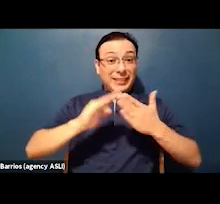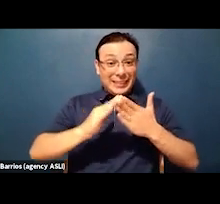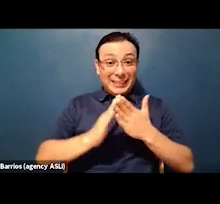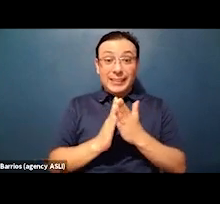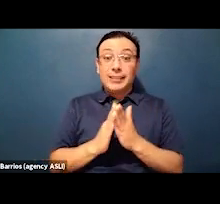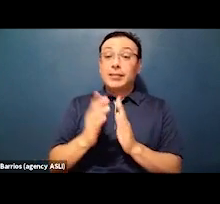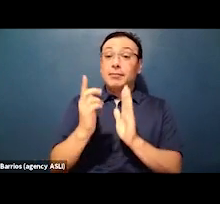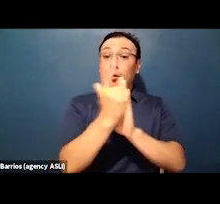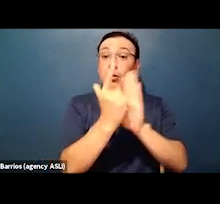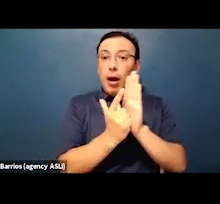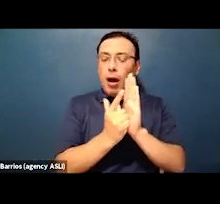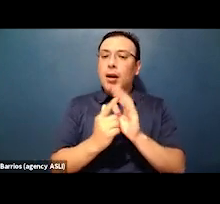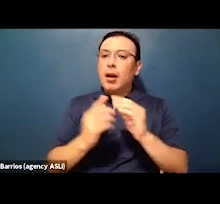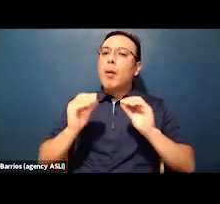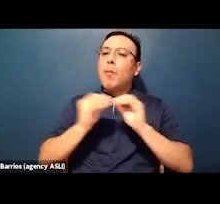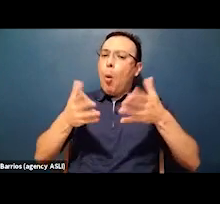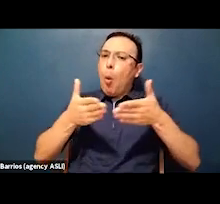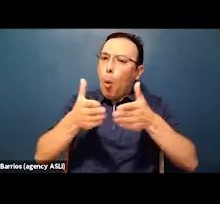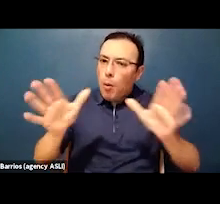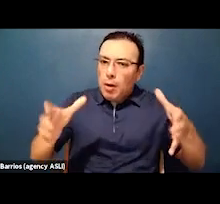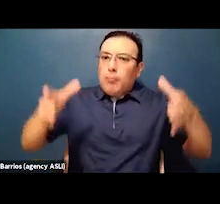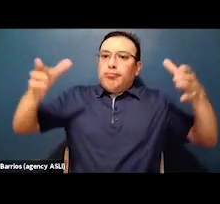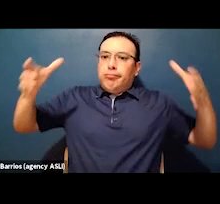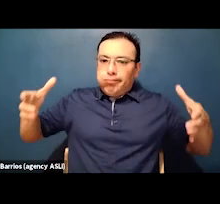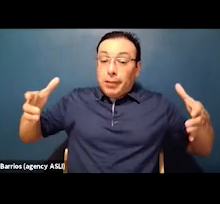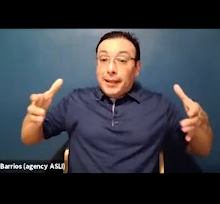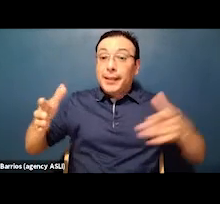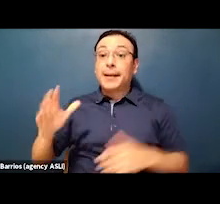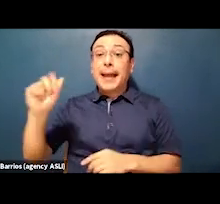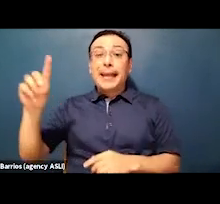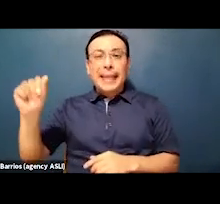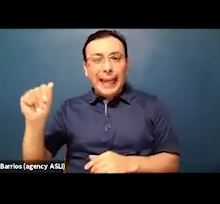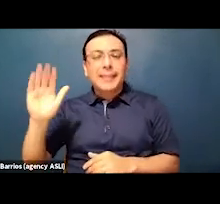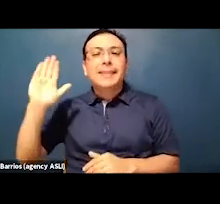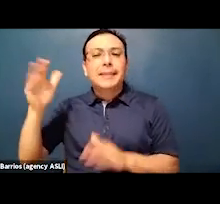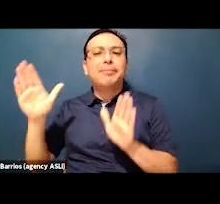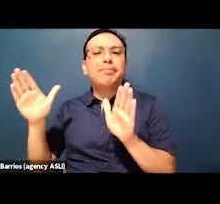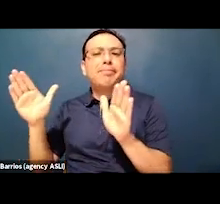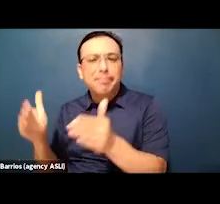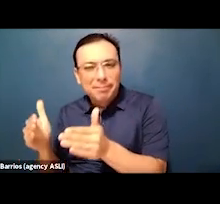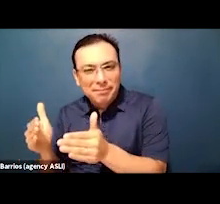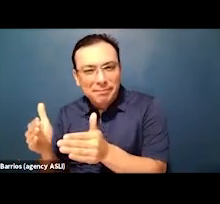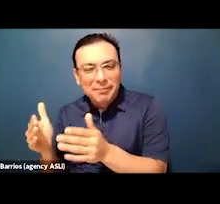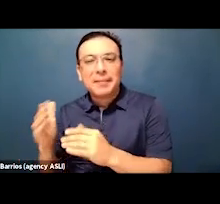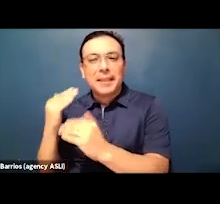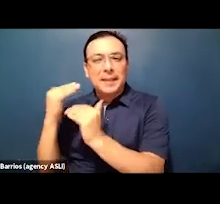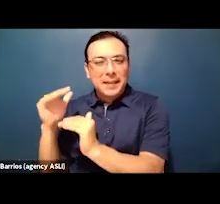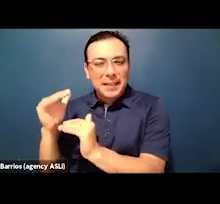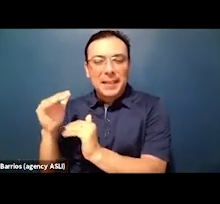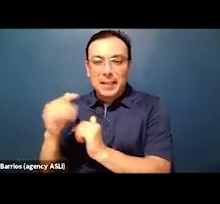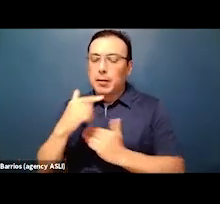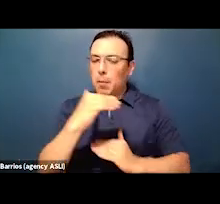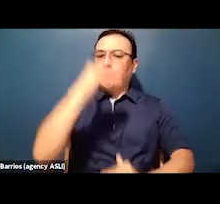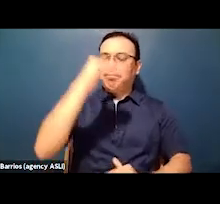that. So we're gonna go into some statistics, New York City statistics. And here's our nice